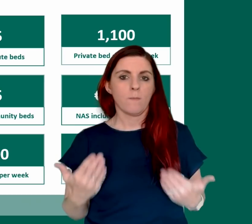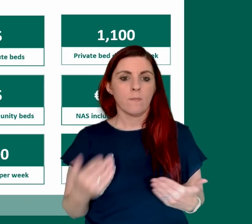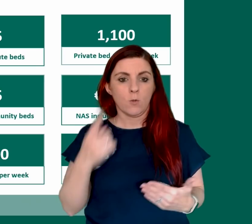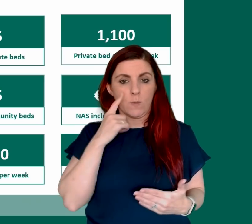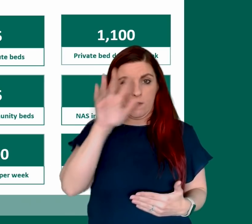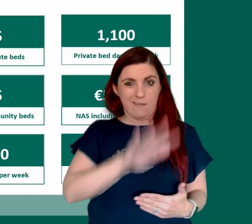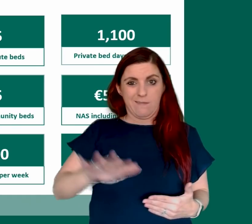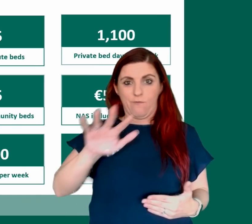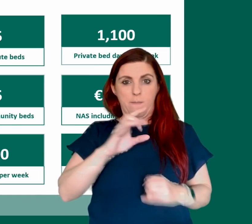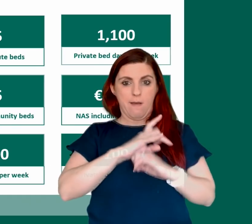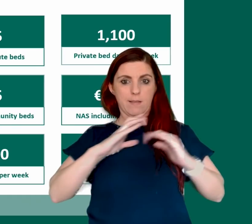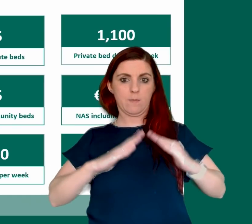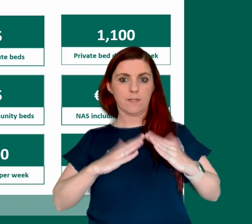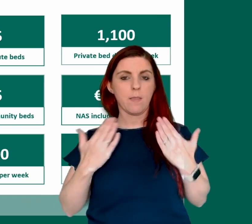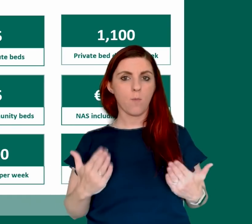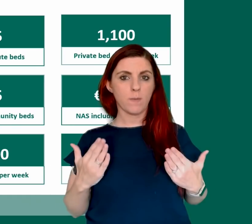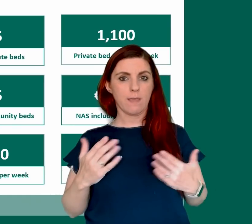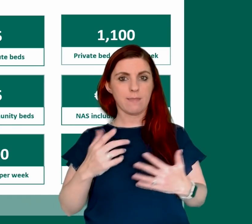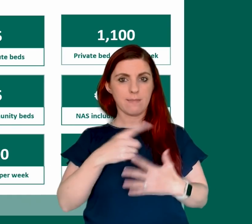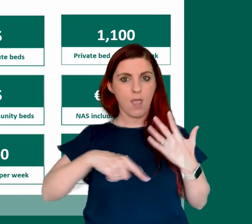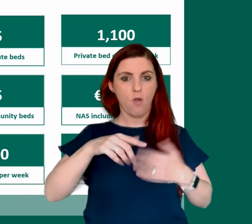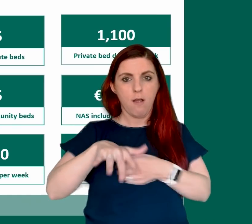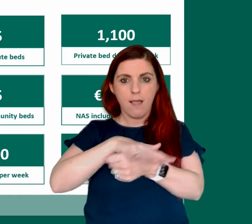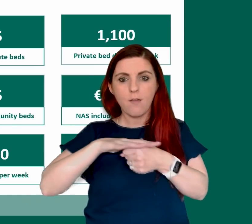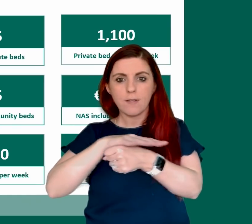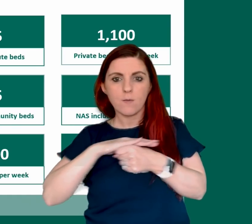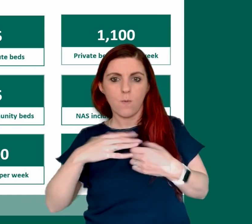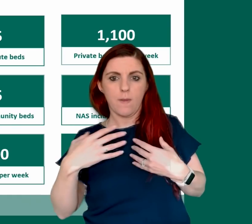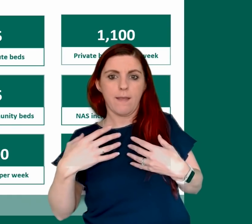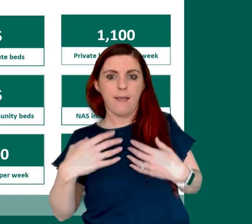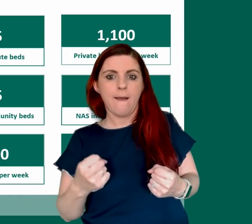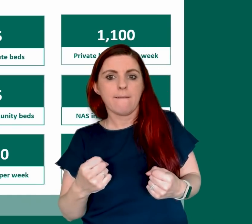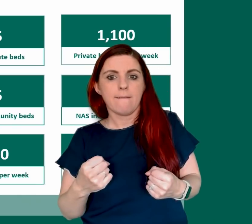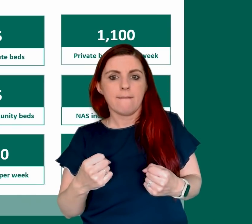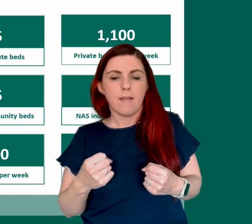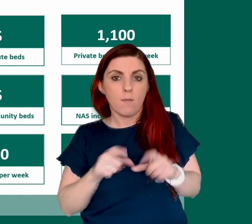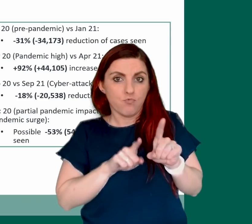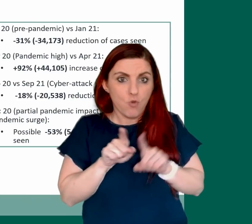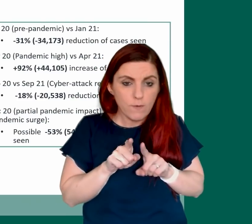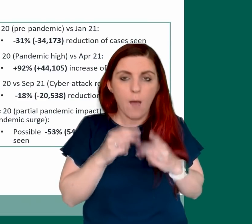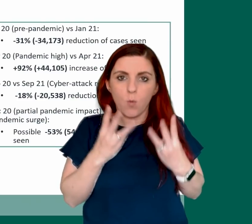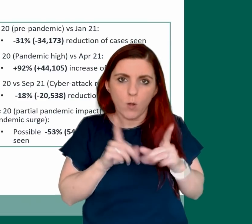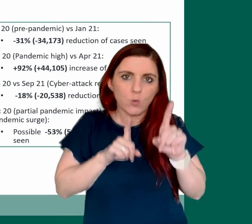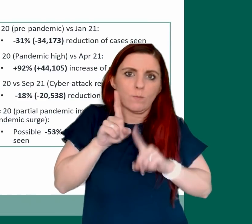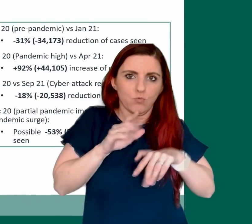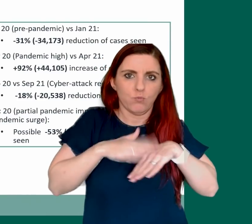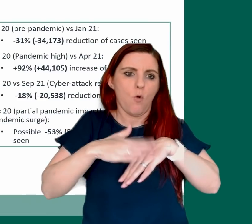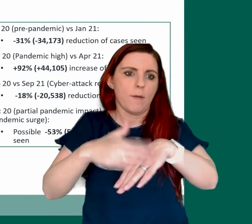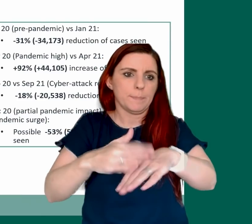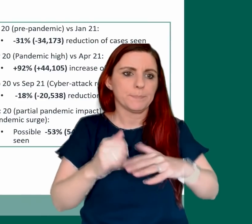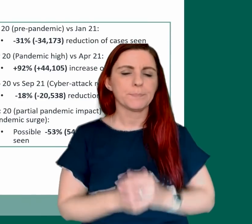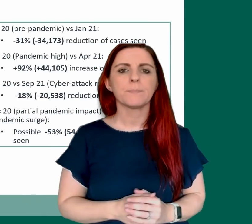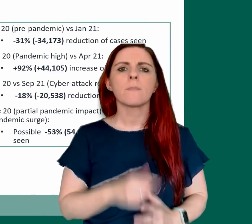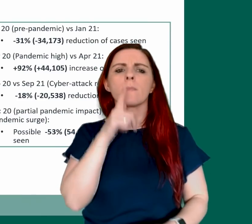our hospitals that they are also areas where we have potentially underinvested over time, and we want to improve on that. When we